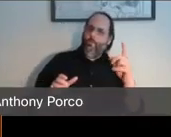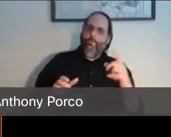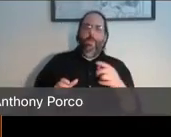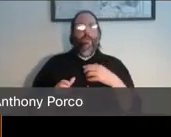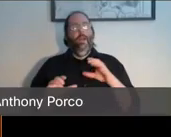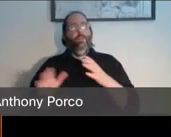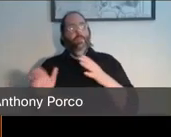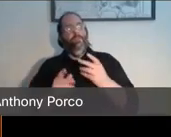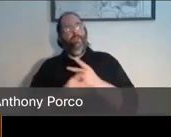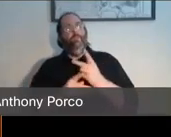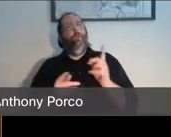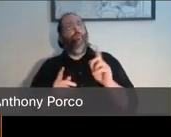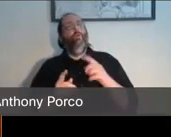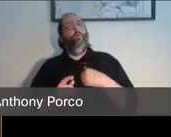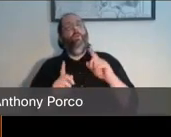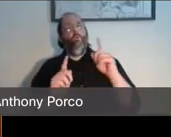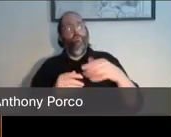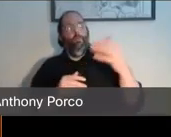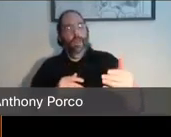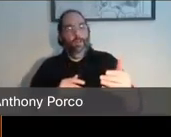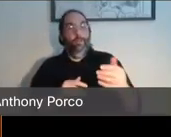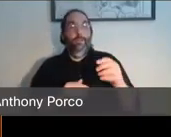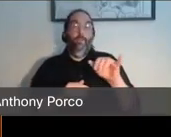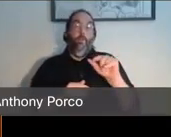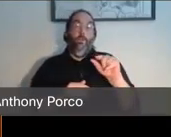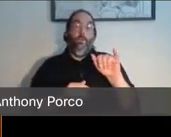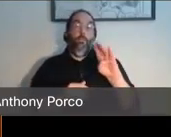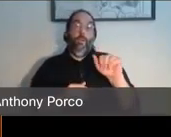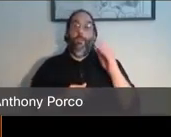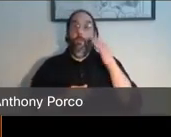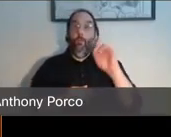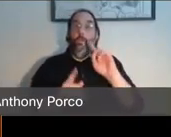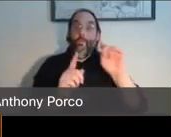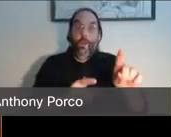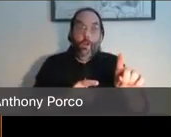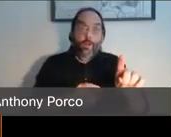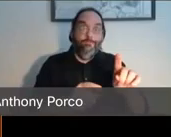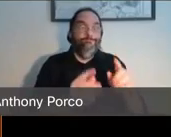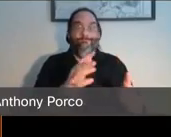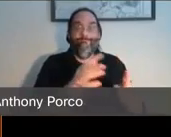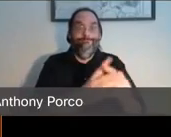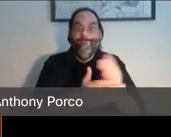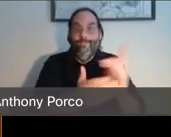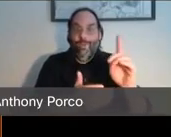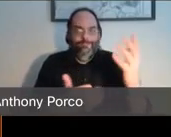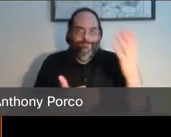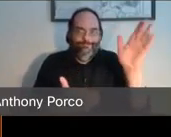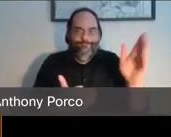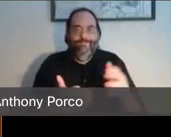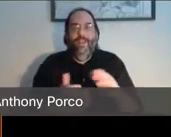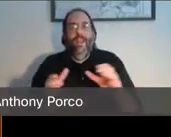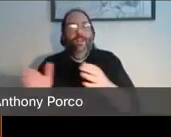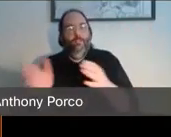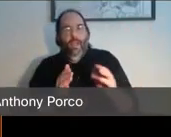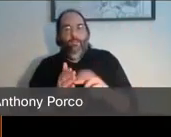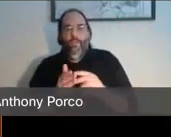figure out where we're going. Yogi Berra once said, if you don't know where you're going, you'll end up someplace else. We make action plans because what we can